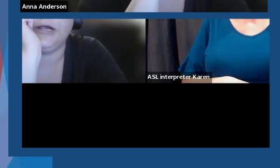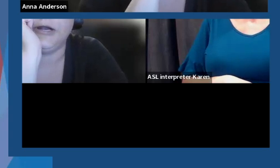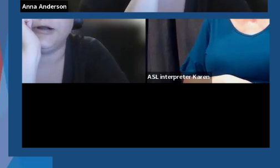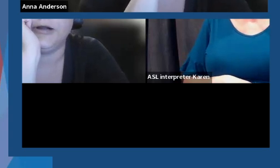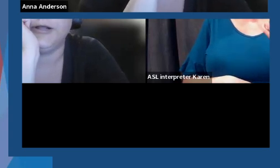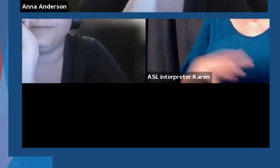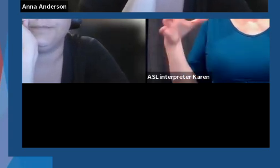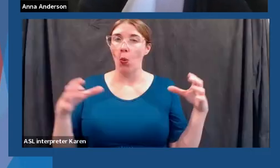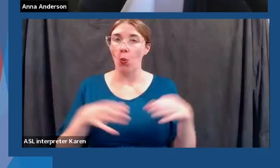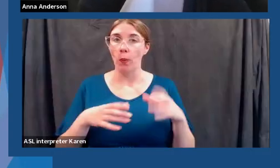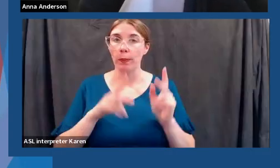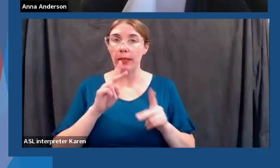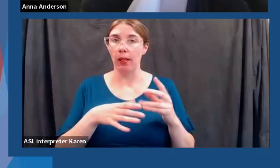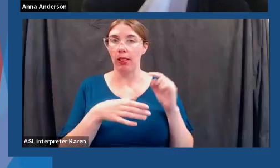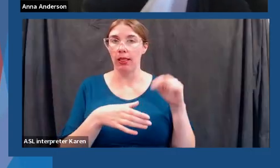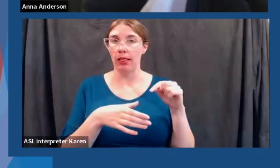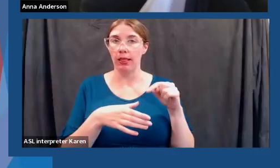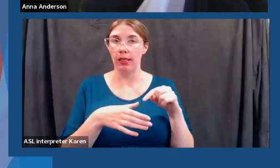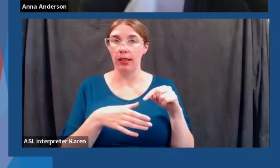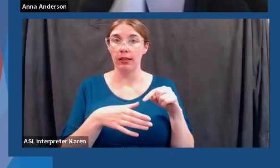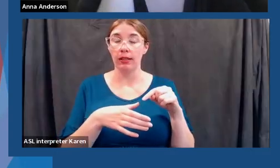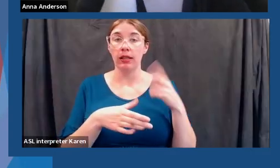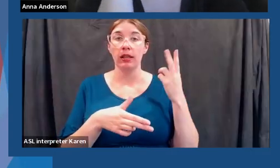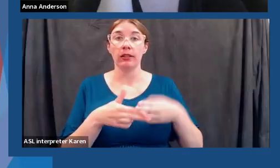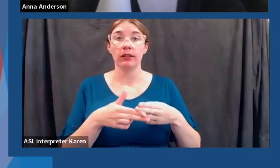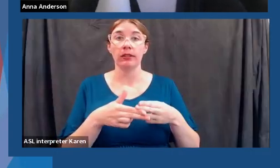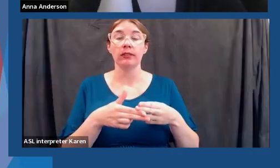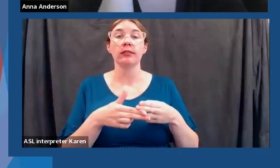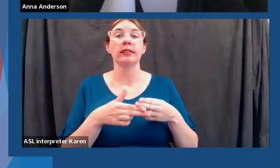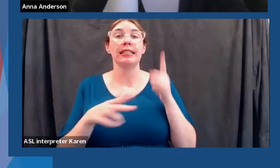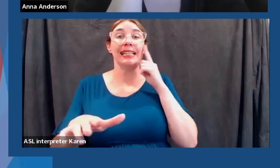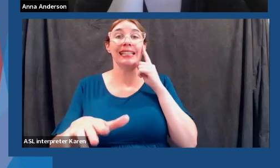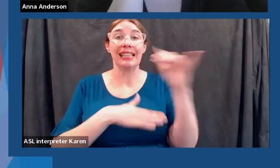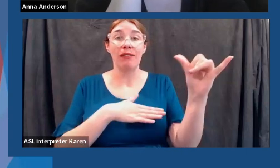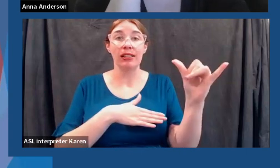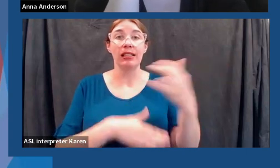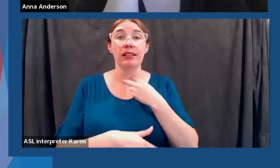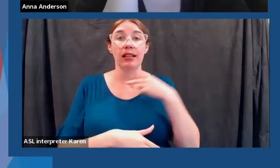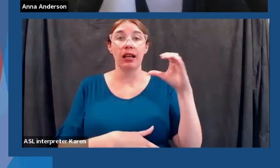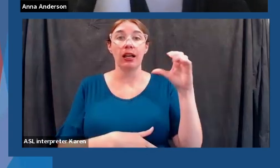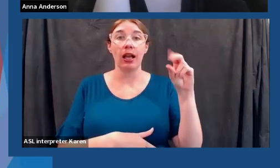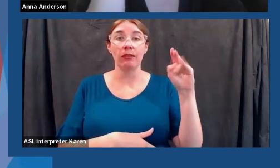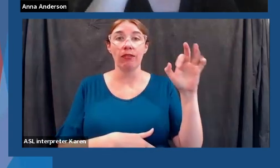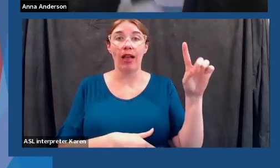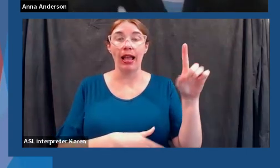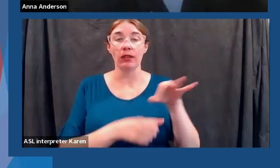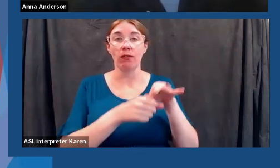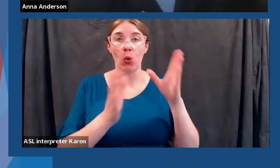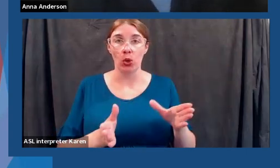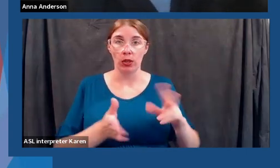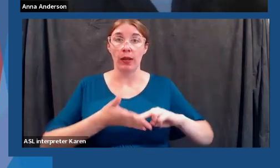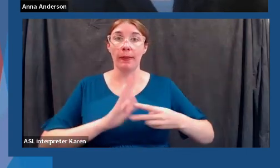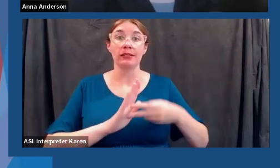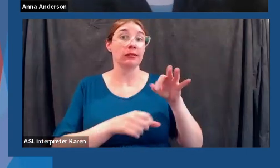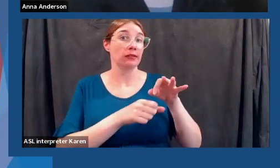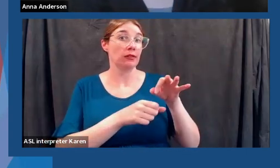people are considered to be indefinitely confined voters. And those are voters that have a disability